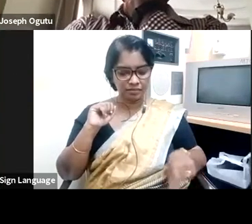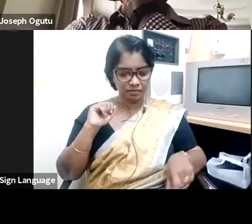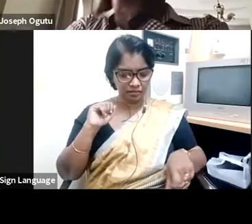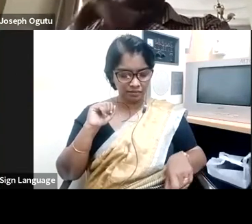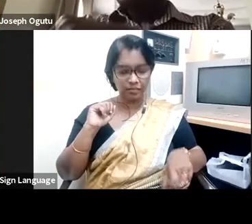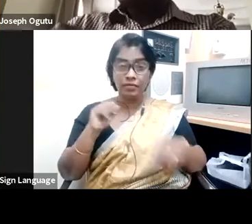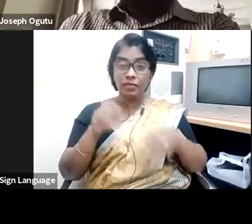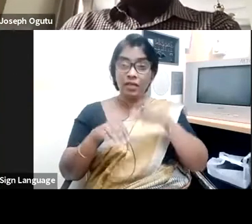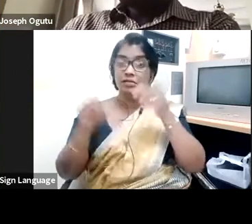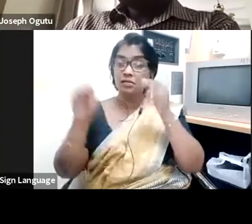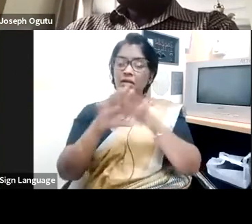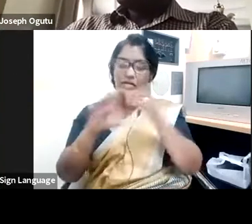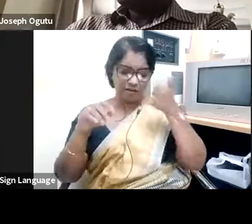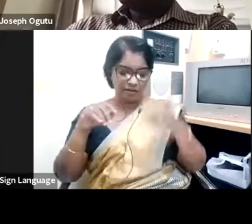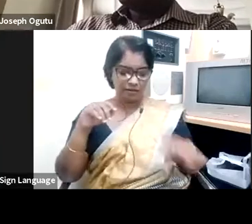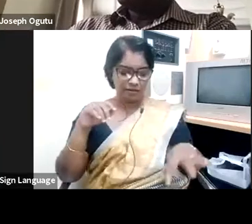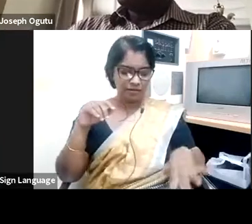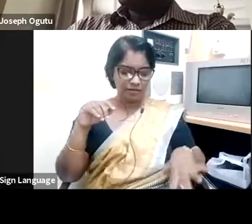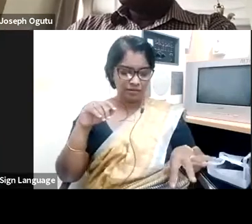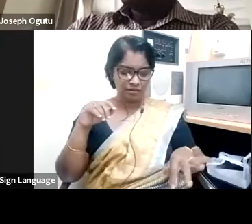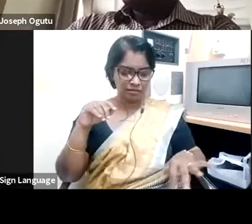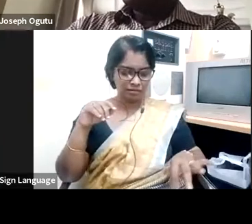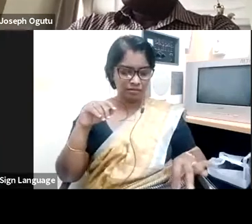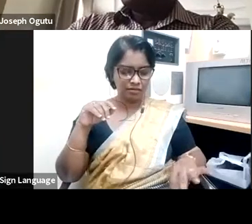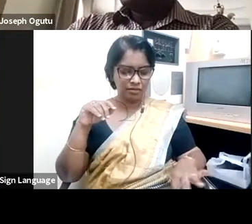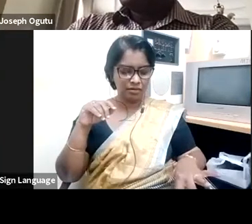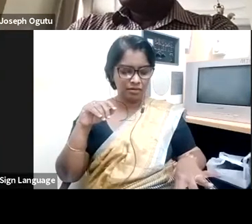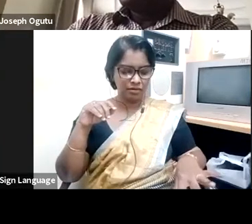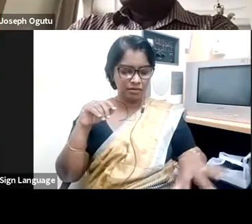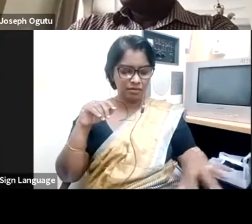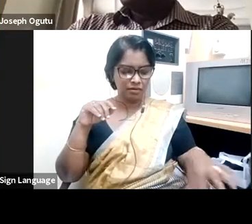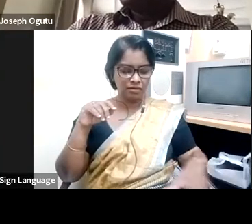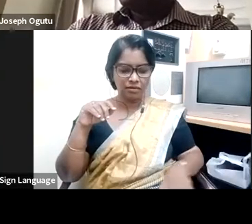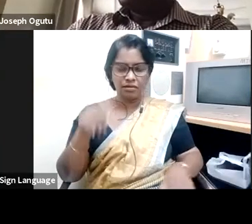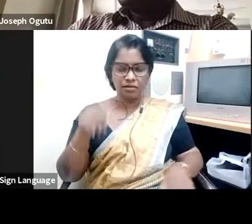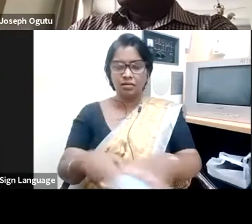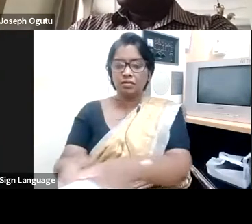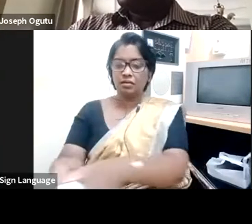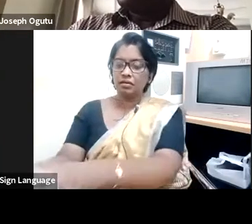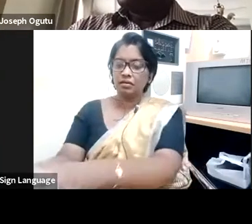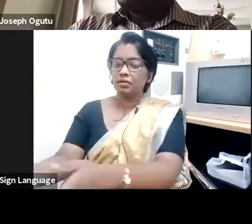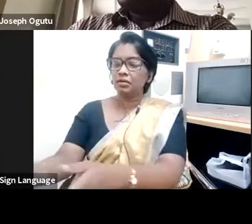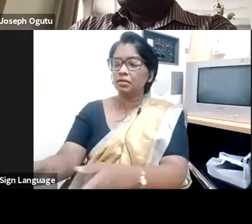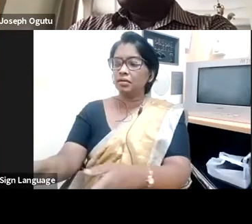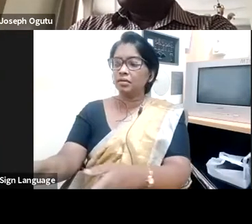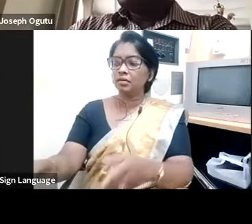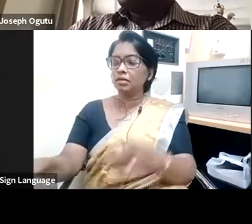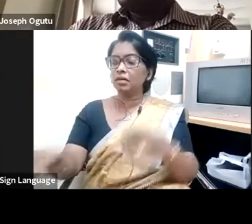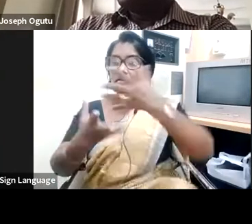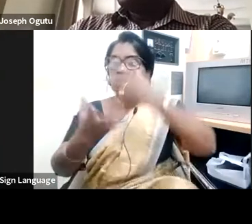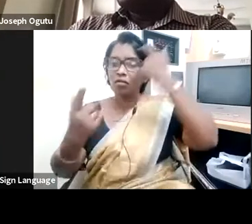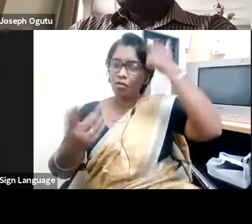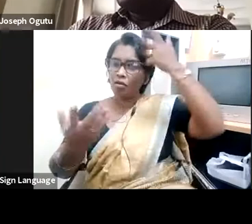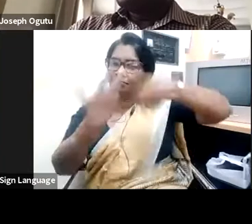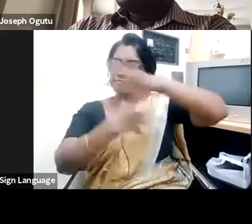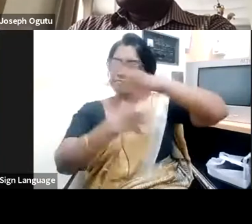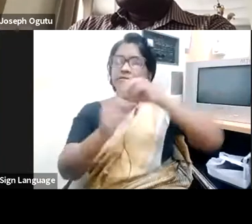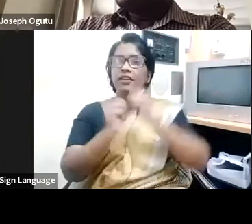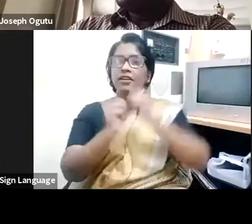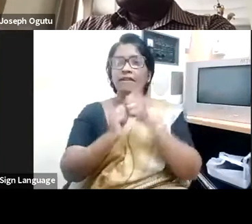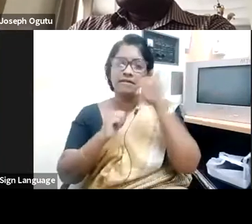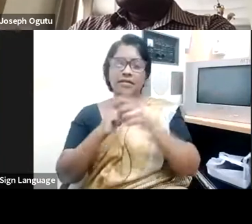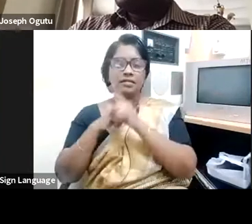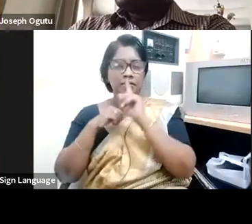is more brains than one will definitely help you get that idea out a lot faster. Right. Thank